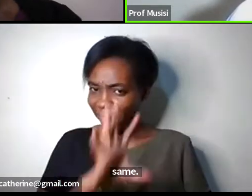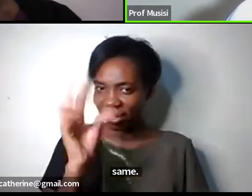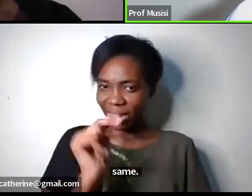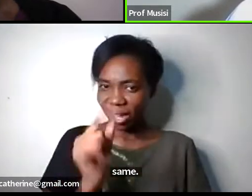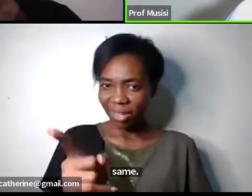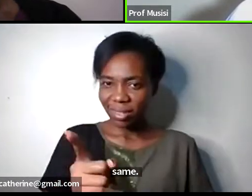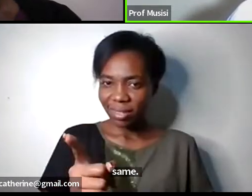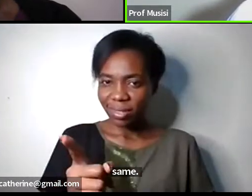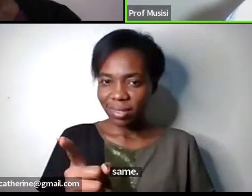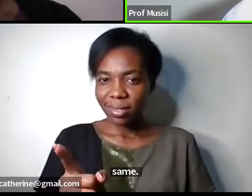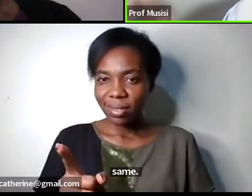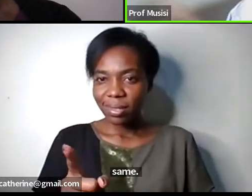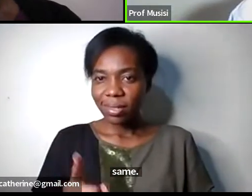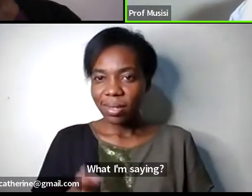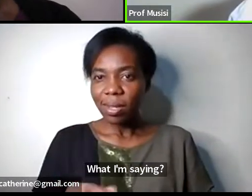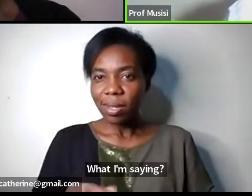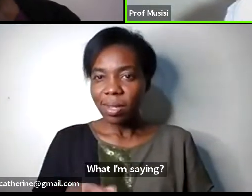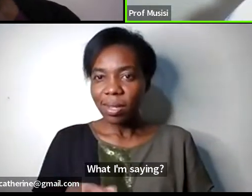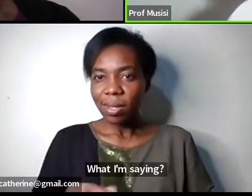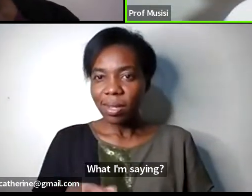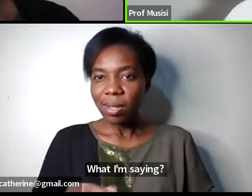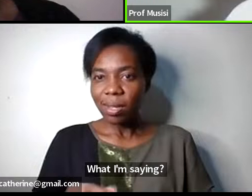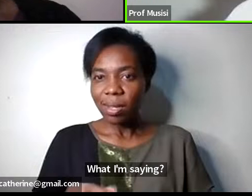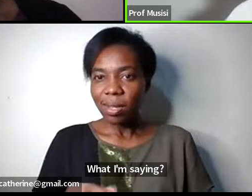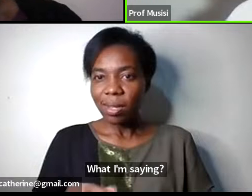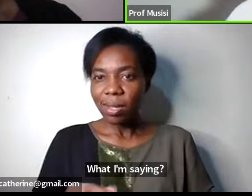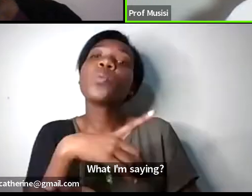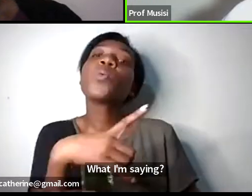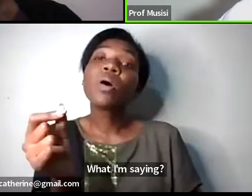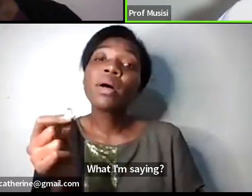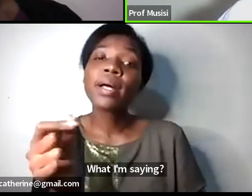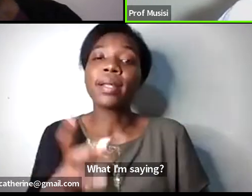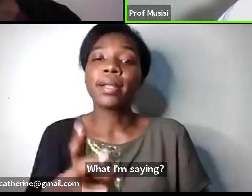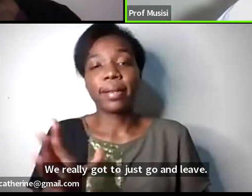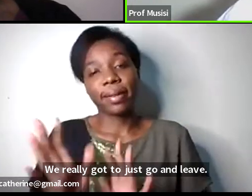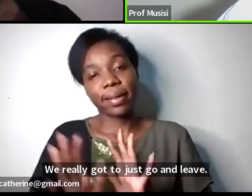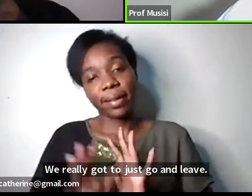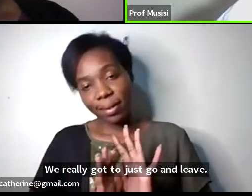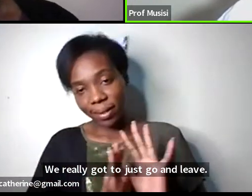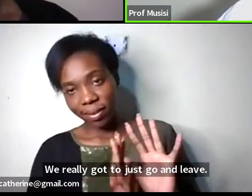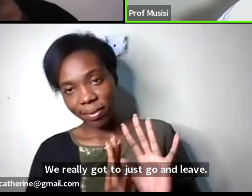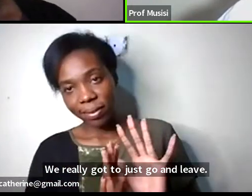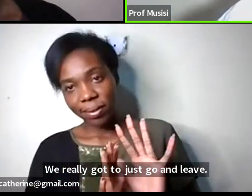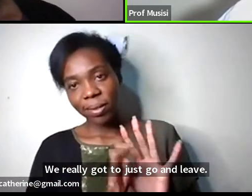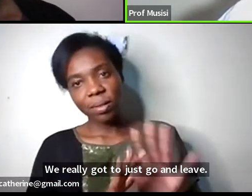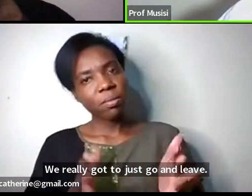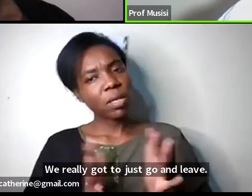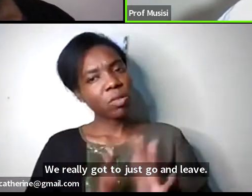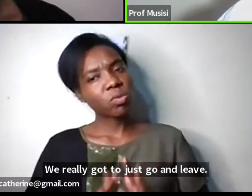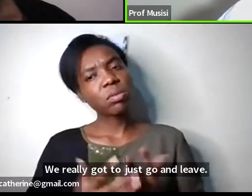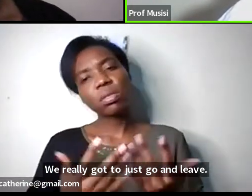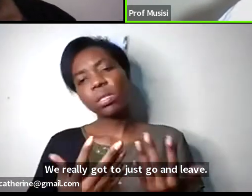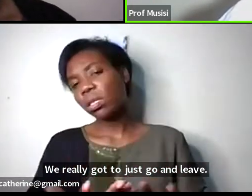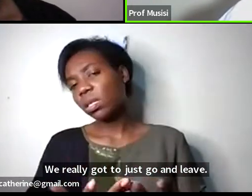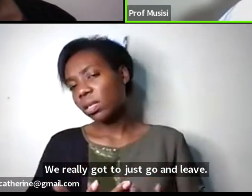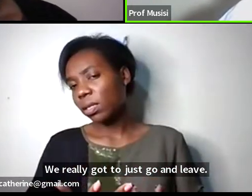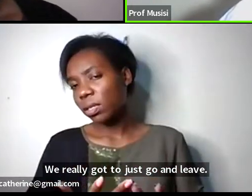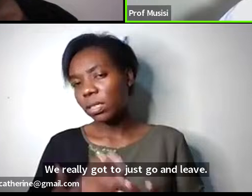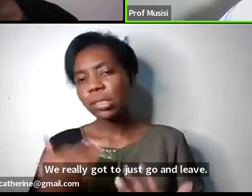Huh? Really that you just go and leave? That individual is traumatized